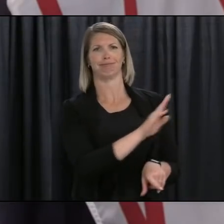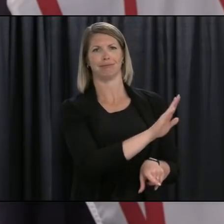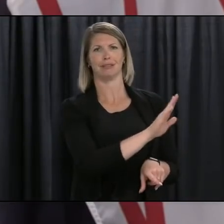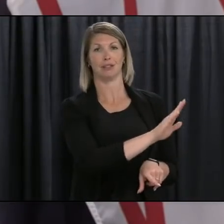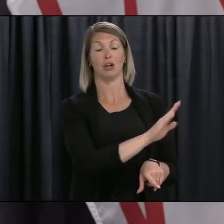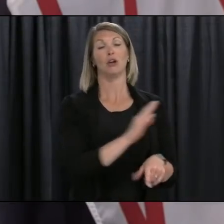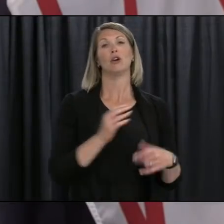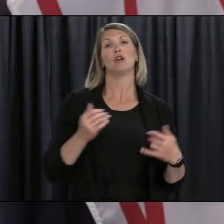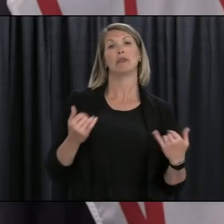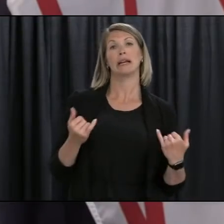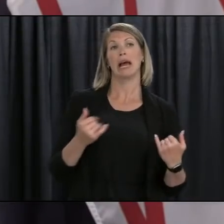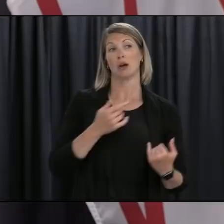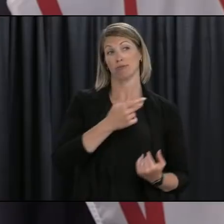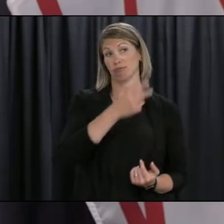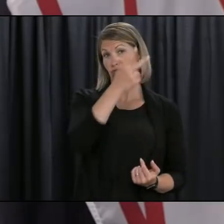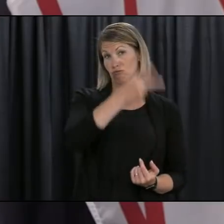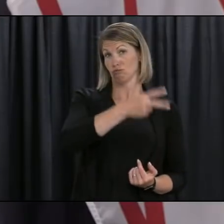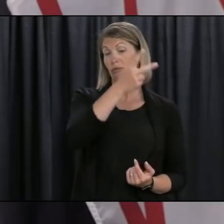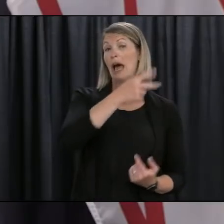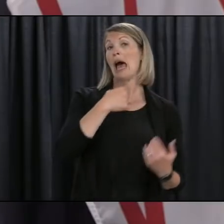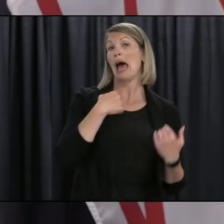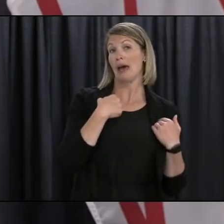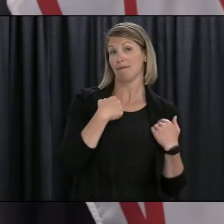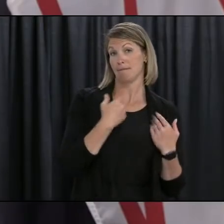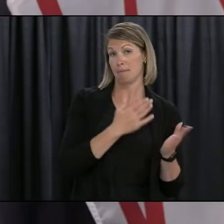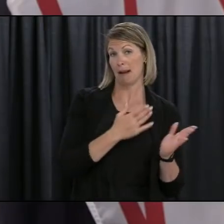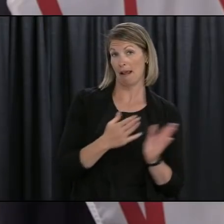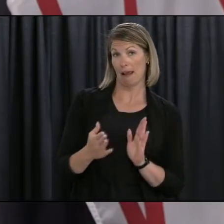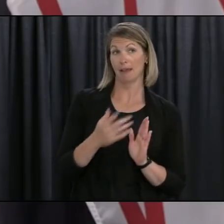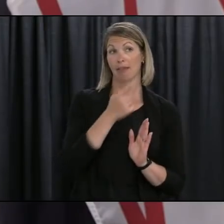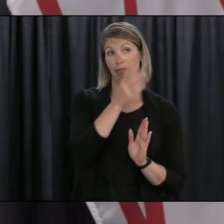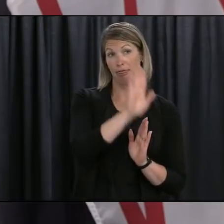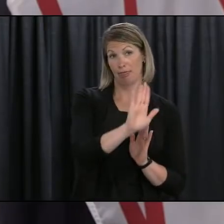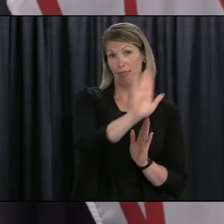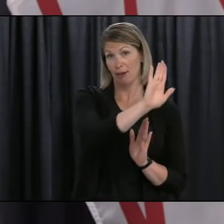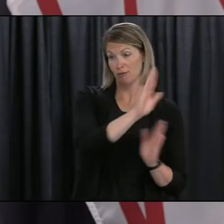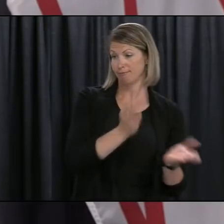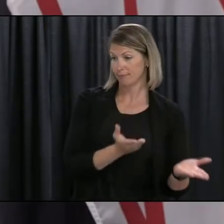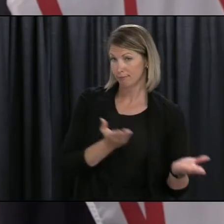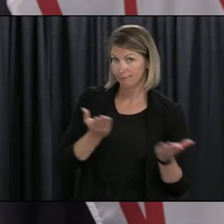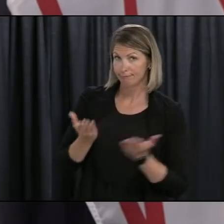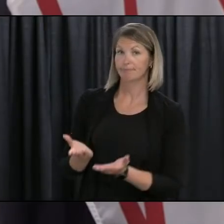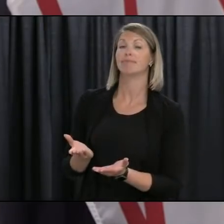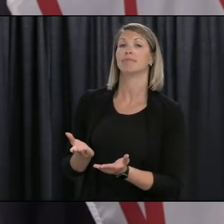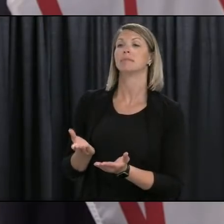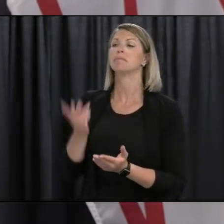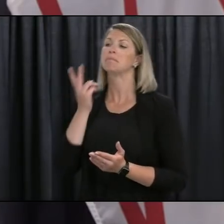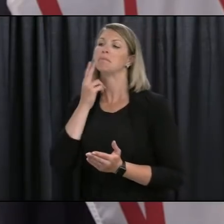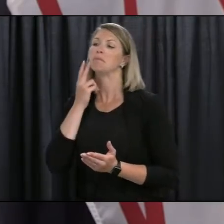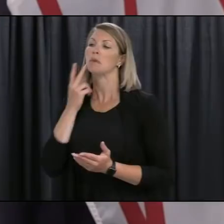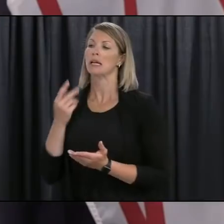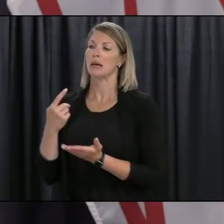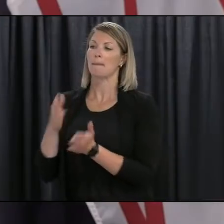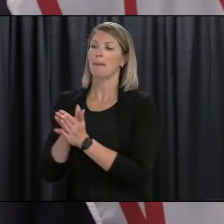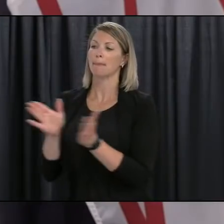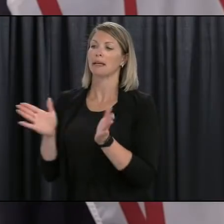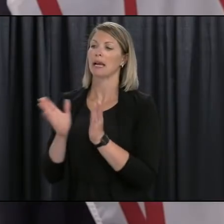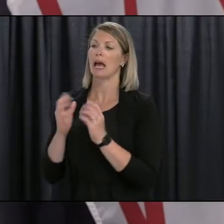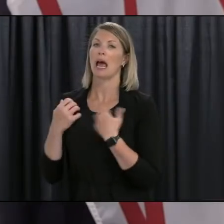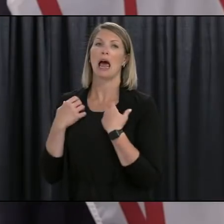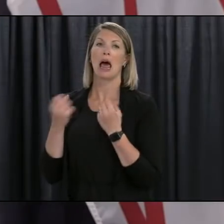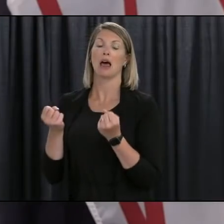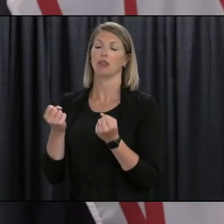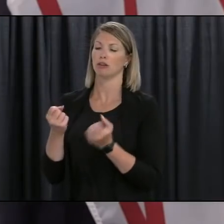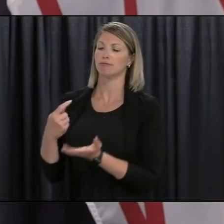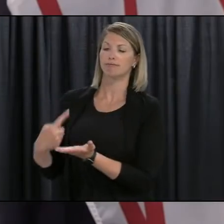put in a plan. They've offered some suggestions of what it would look like, which would meet the concerns of what we would see with public health officials. So right now,